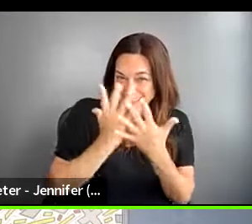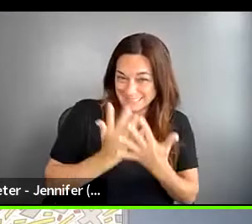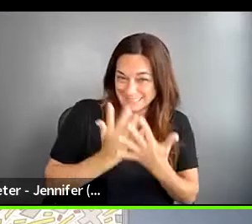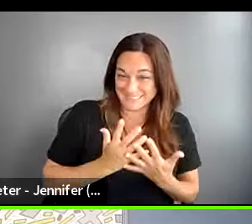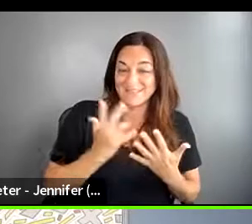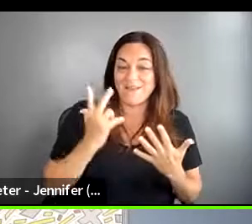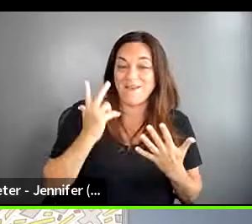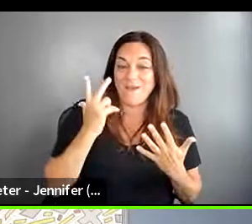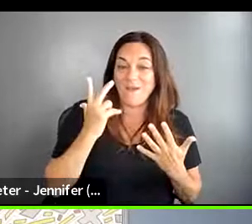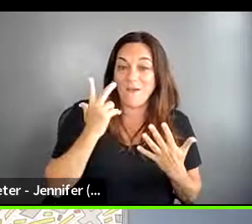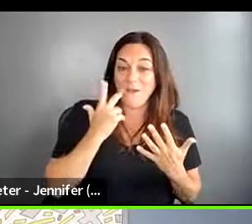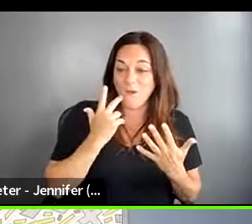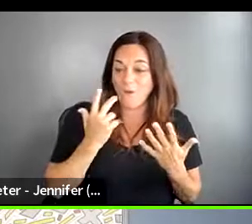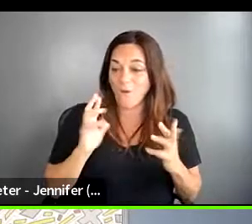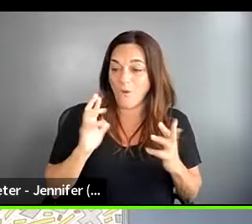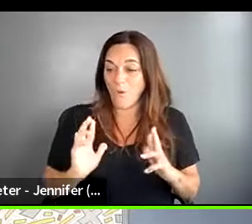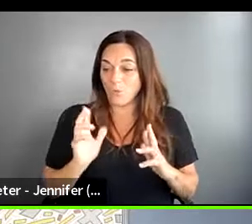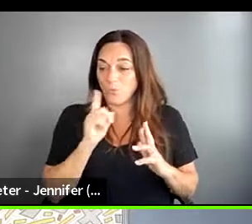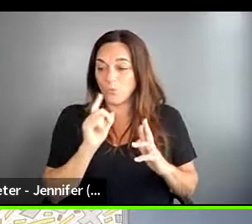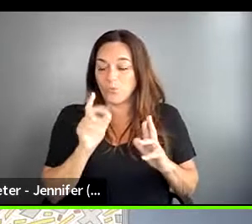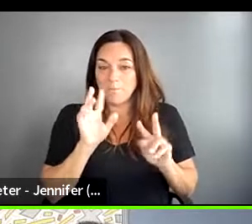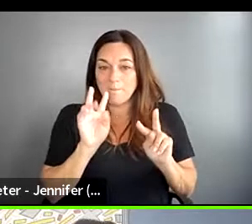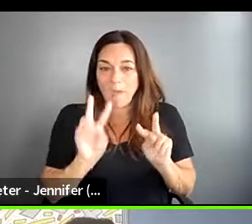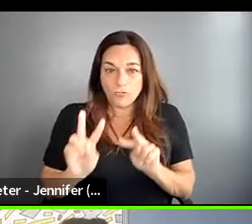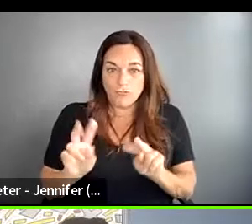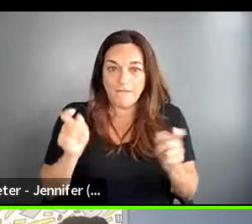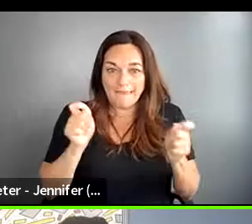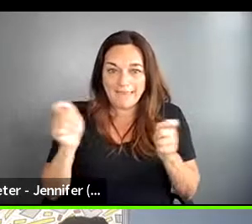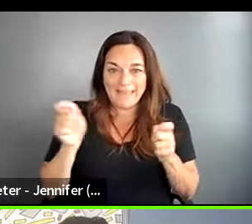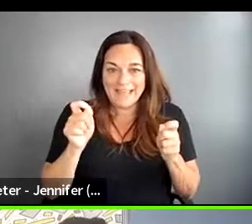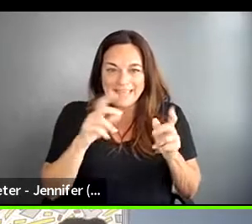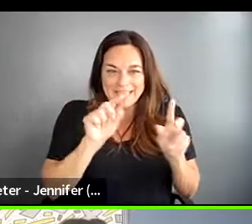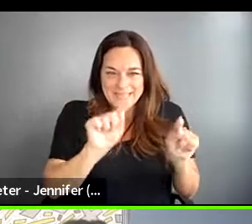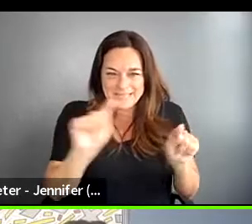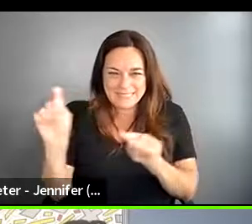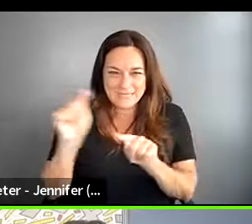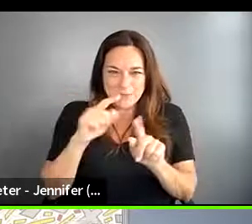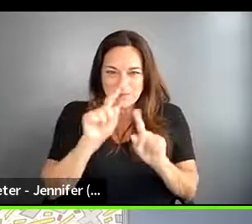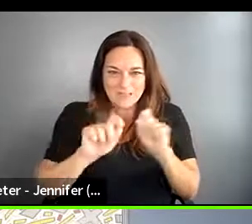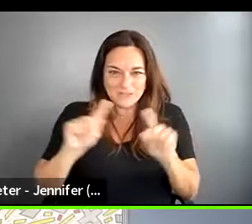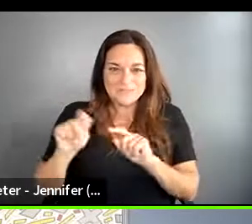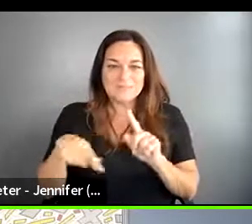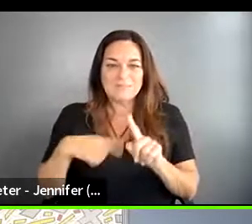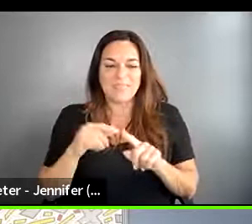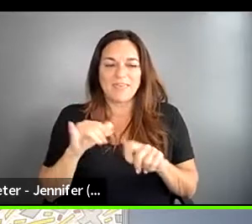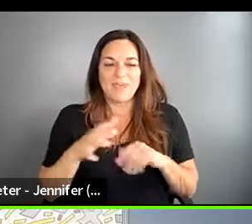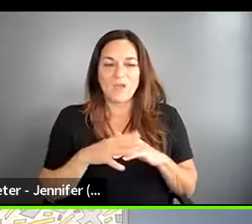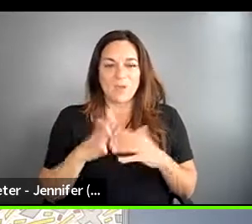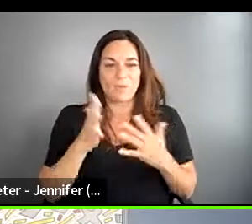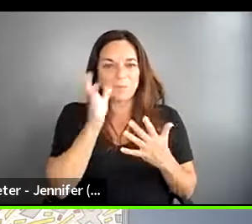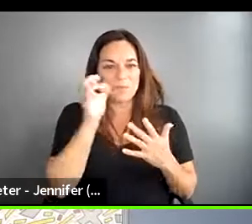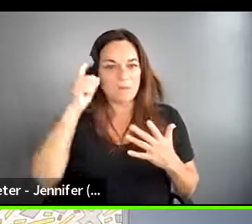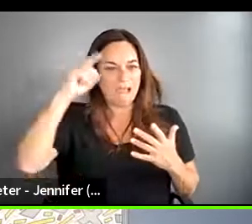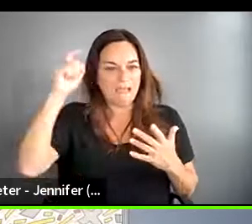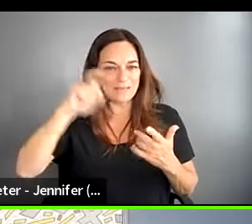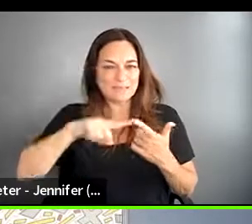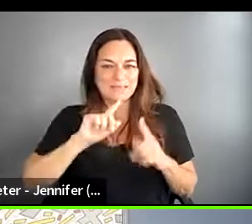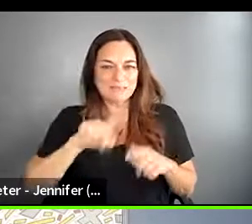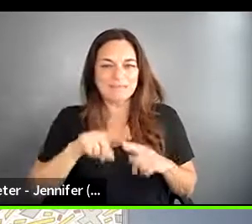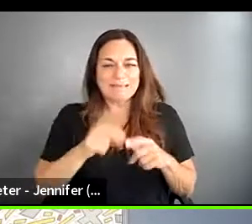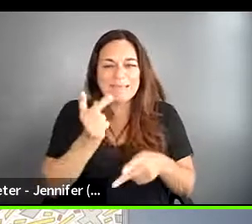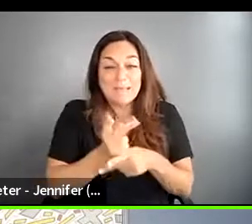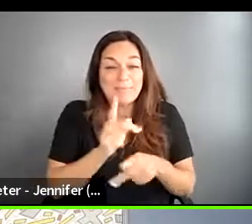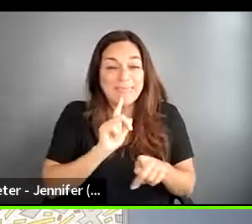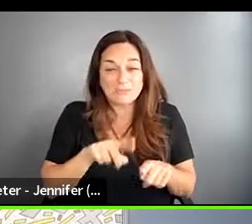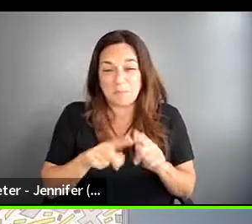hopefully moderate and pinpoint questions to folks that it probably be wise to answer. Let's keep the answers to